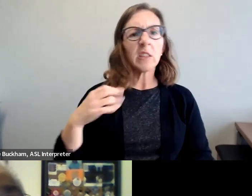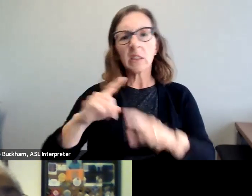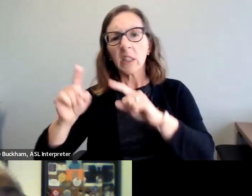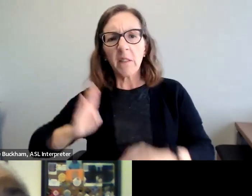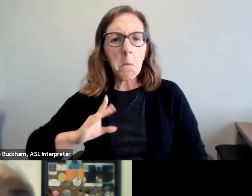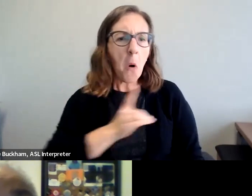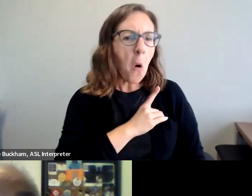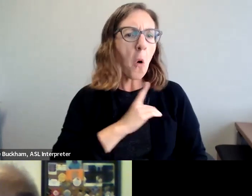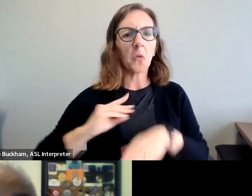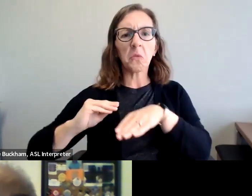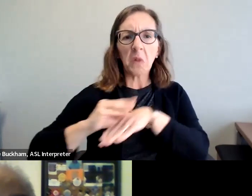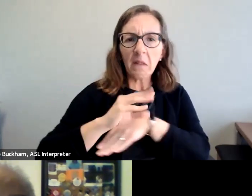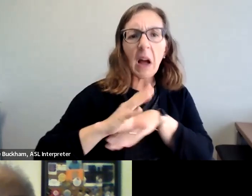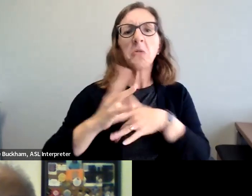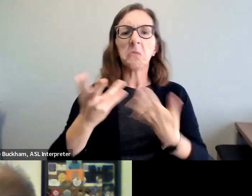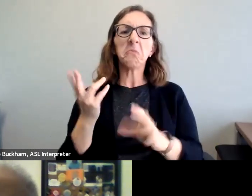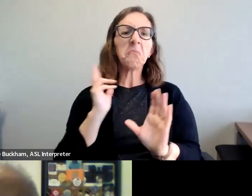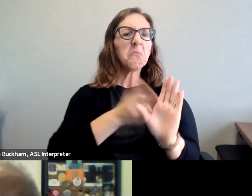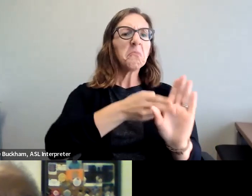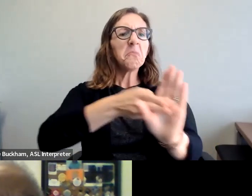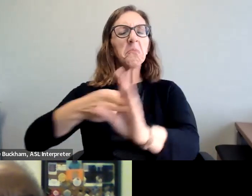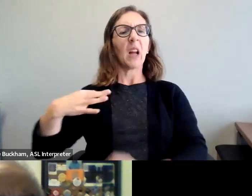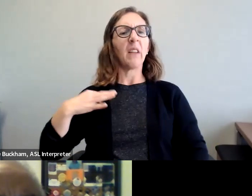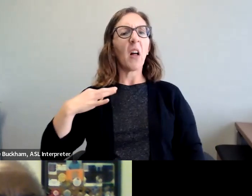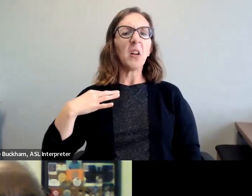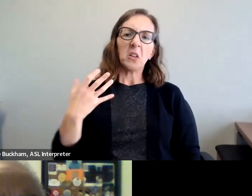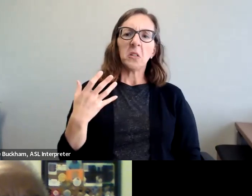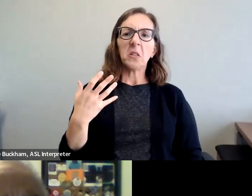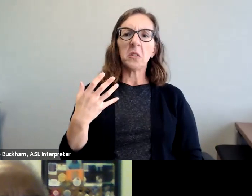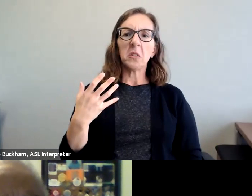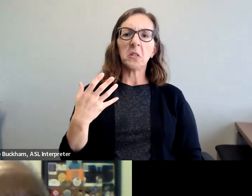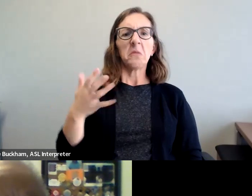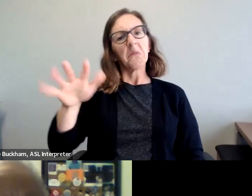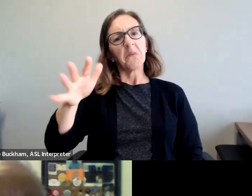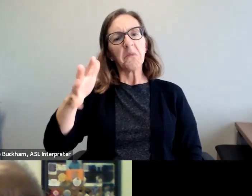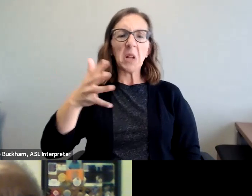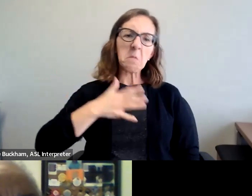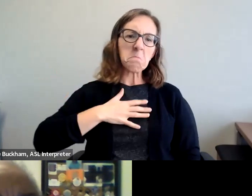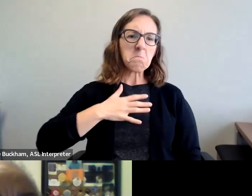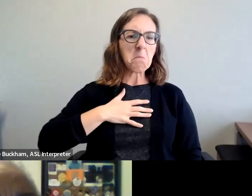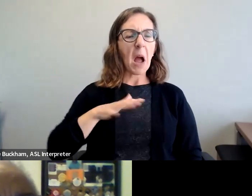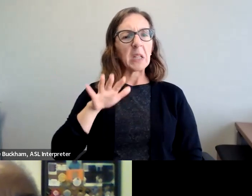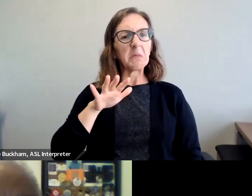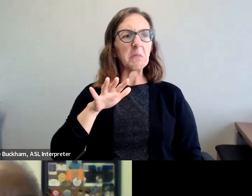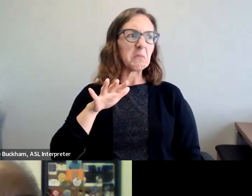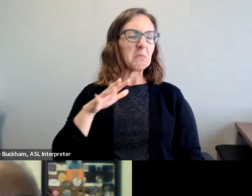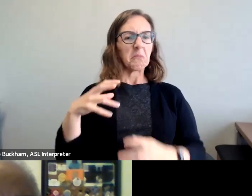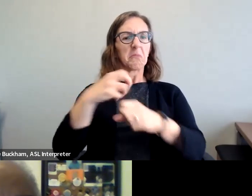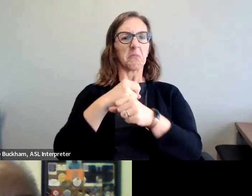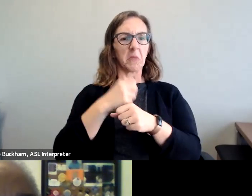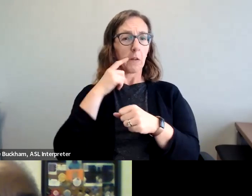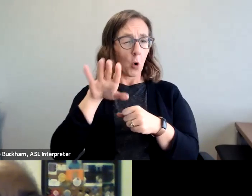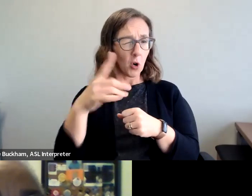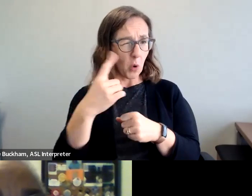point. And I think that's kind of sums it up for your